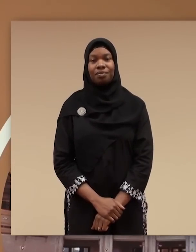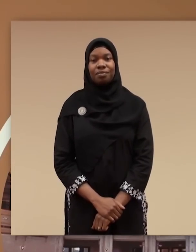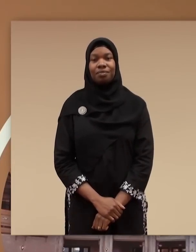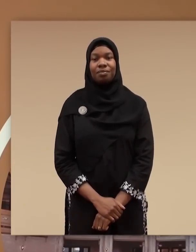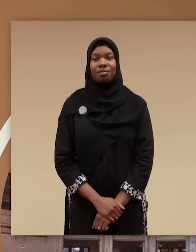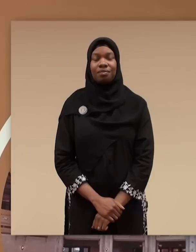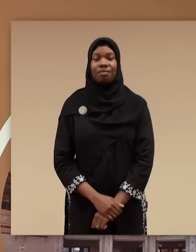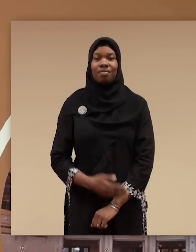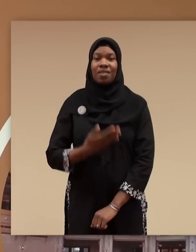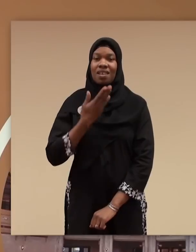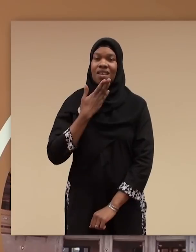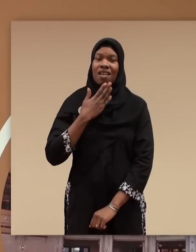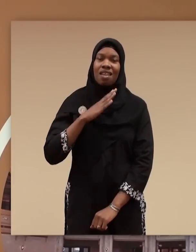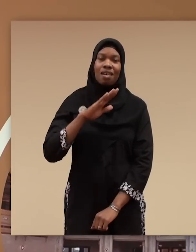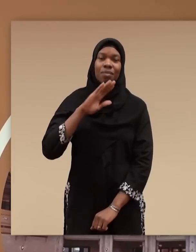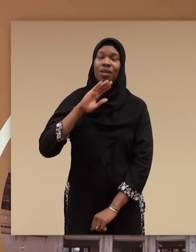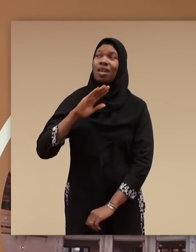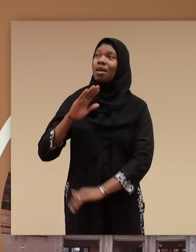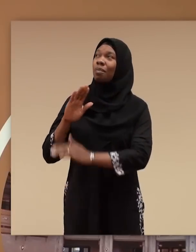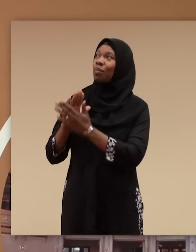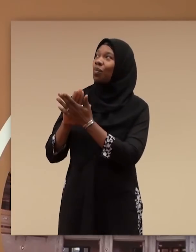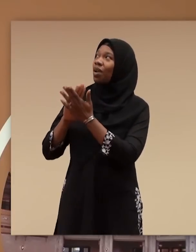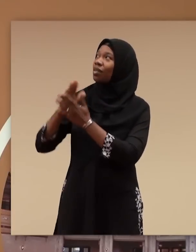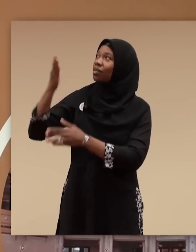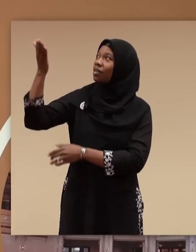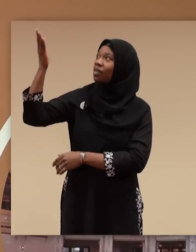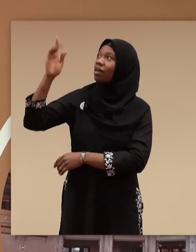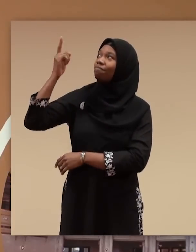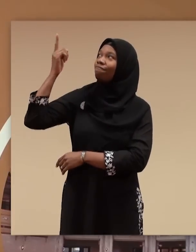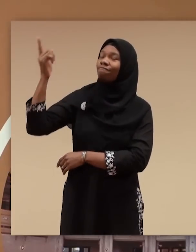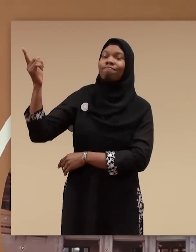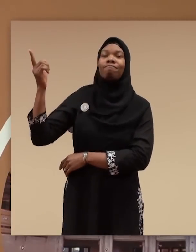Alhamdulillah wa salatu wa salam ala rasulillah.